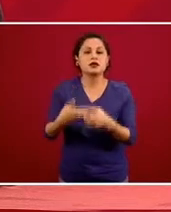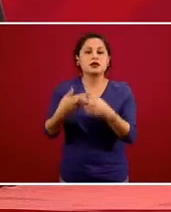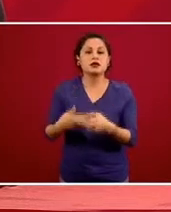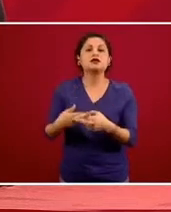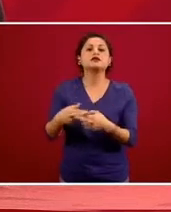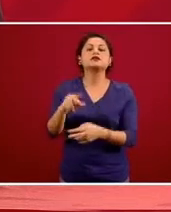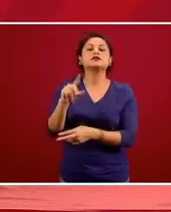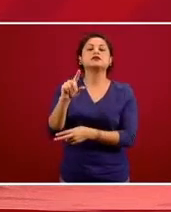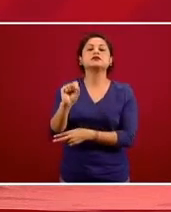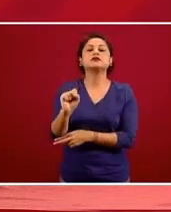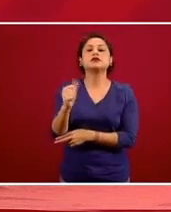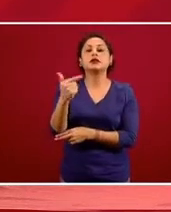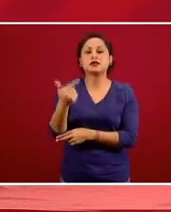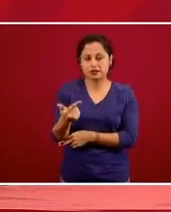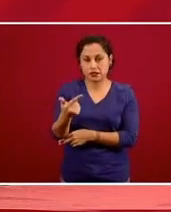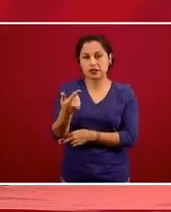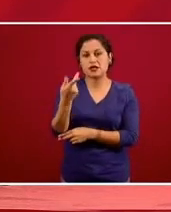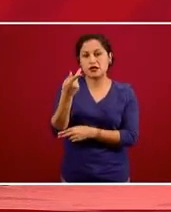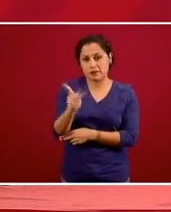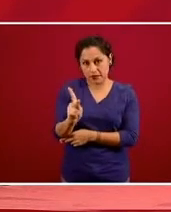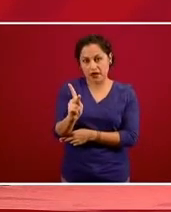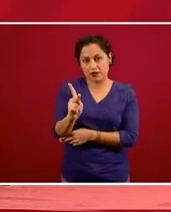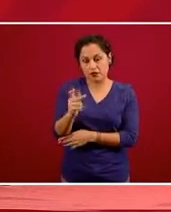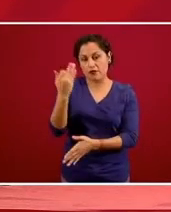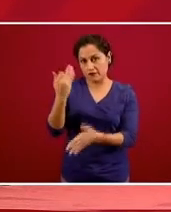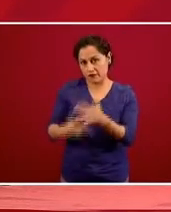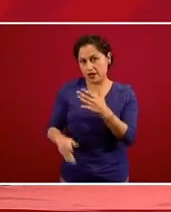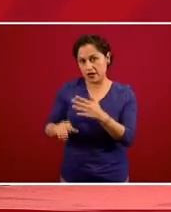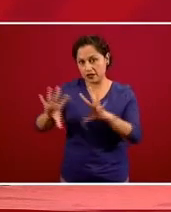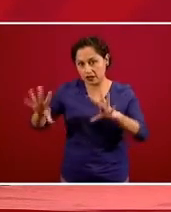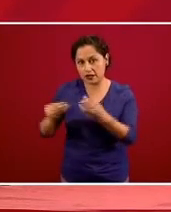Available beds only 77, but then